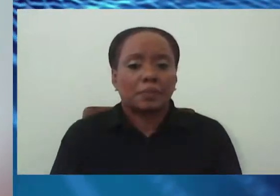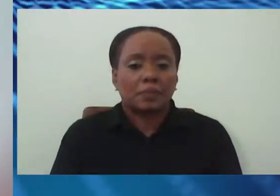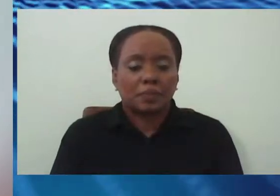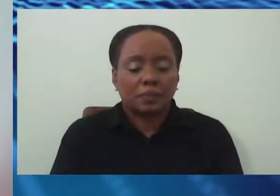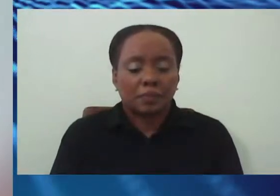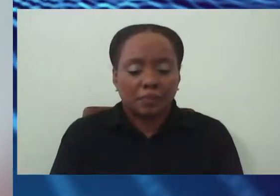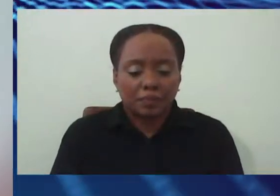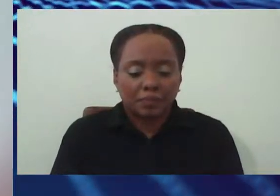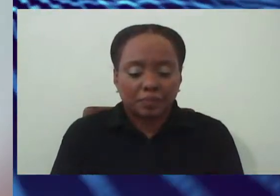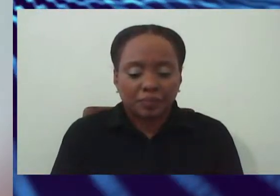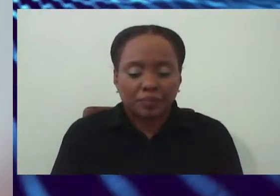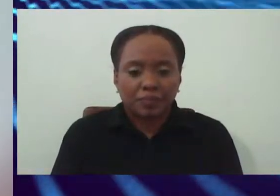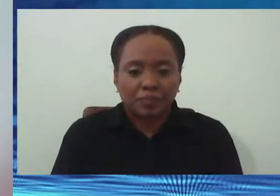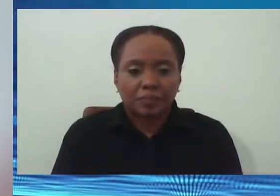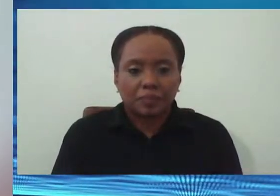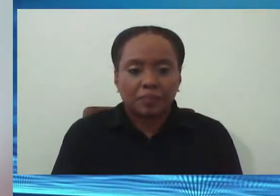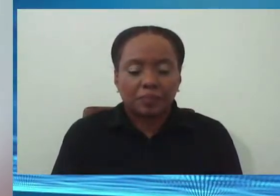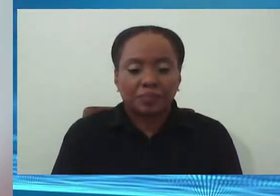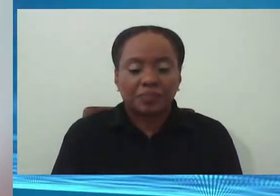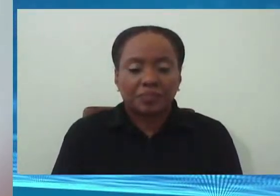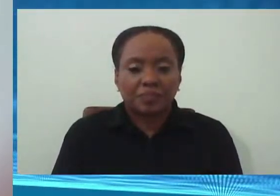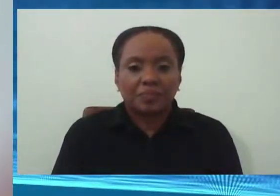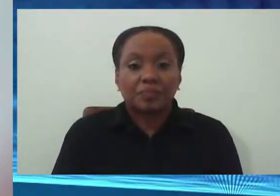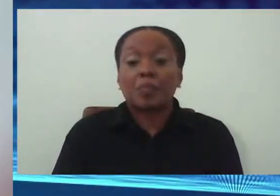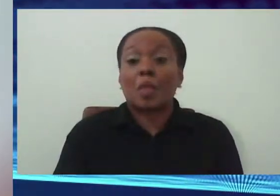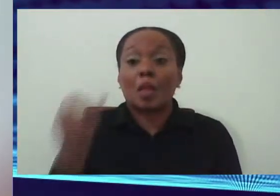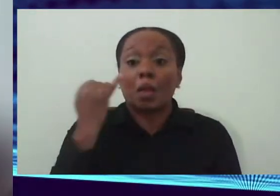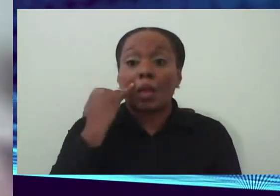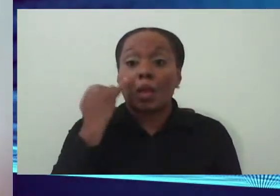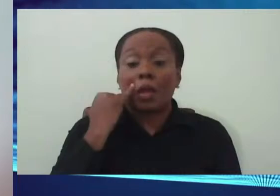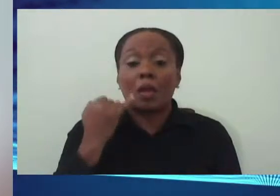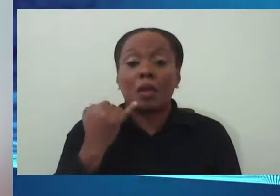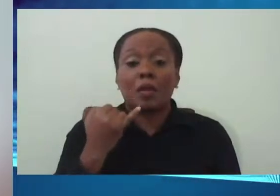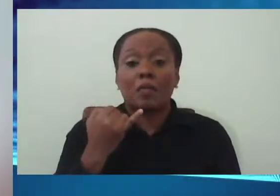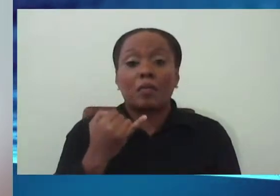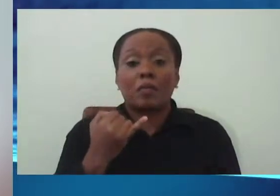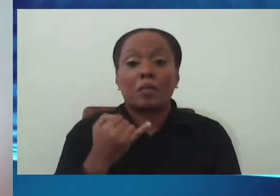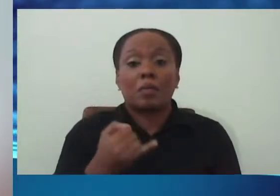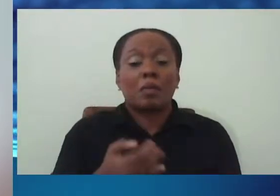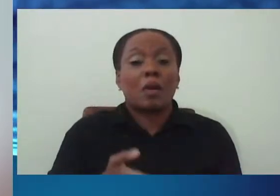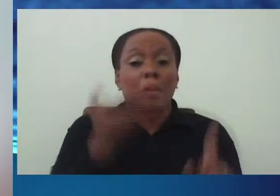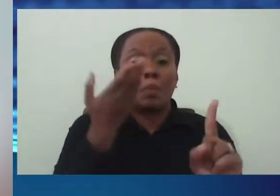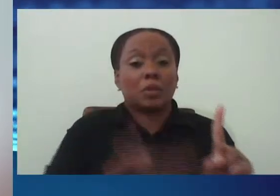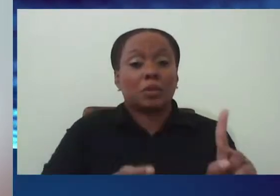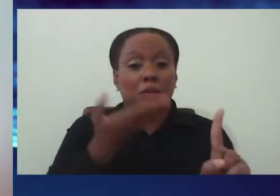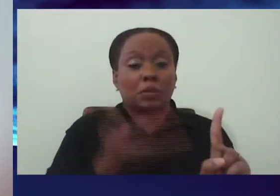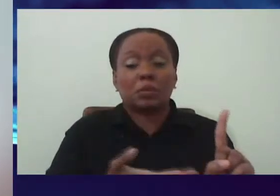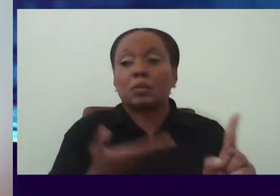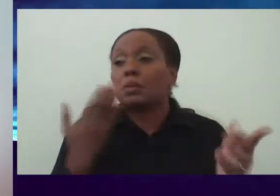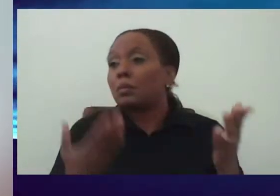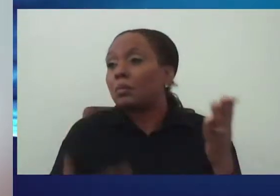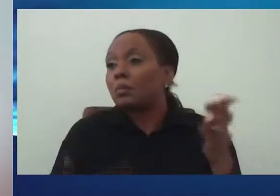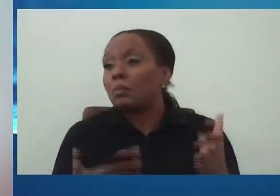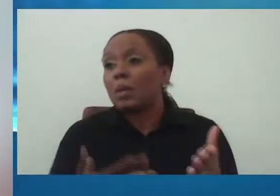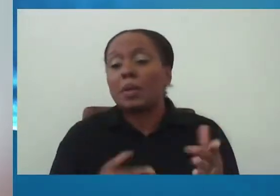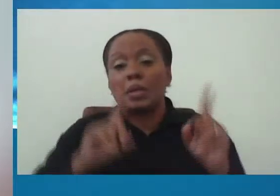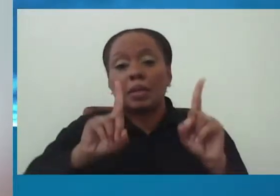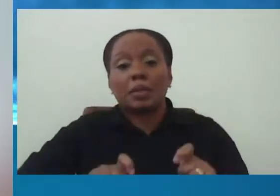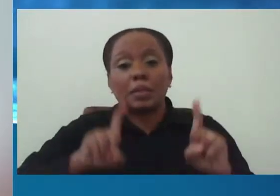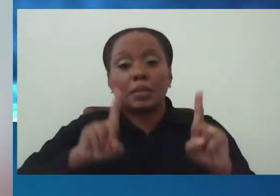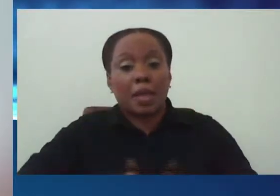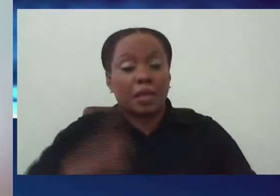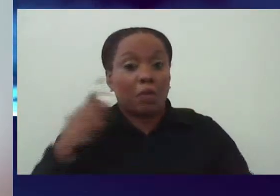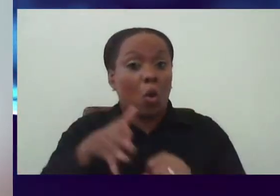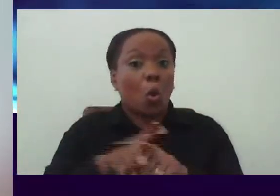has been tested for COVID. Now, there are various reasons why people may be tested for COVID, but certainly